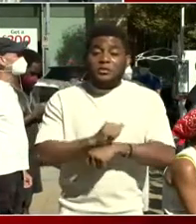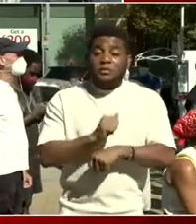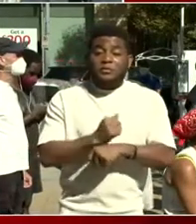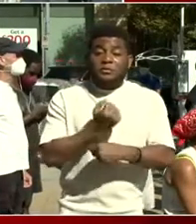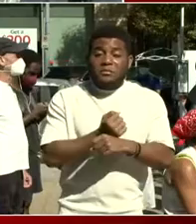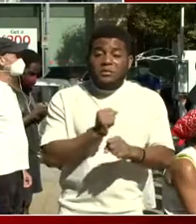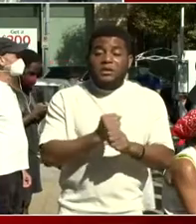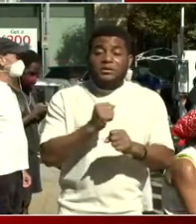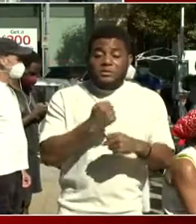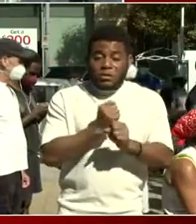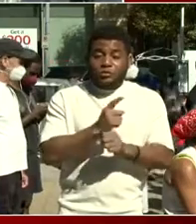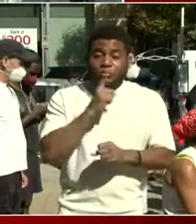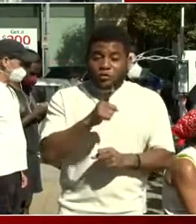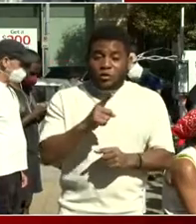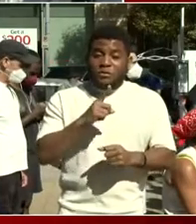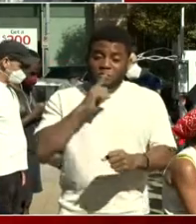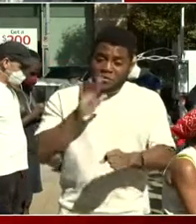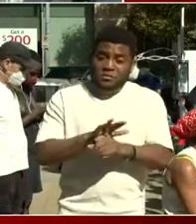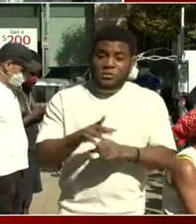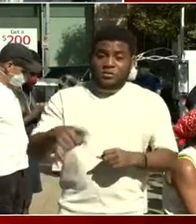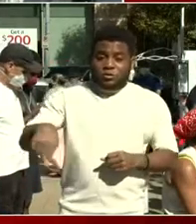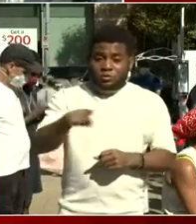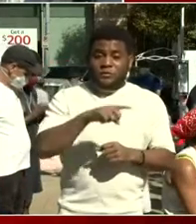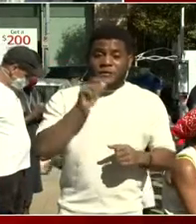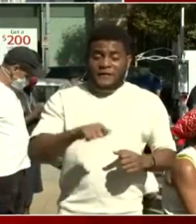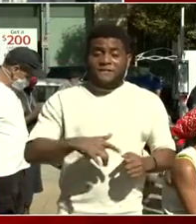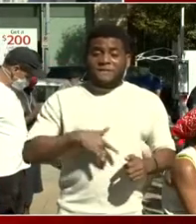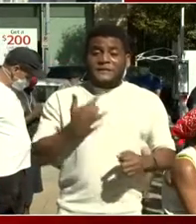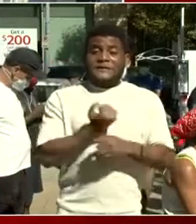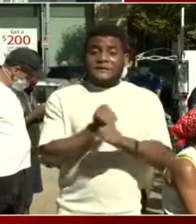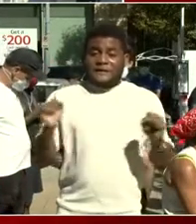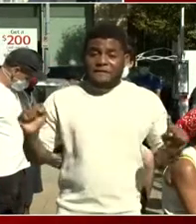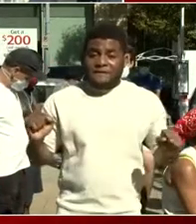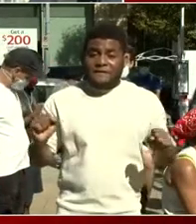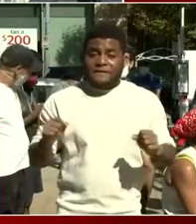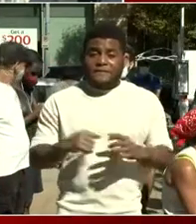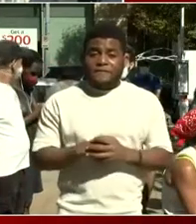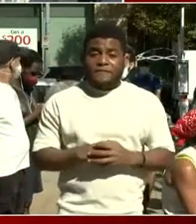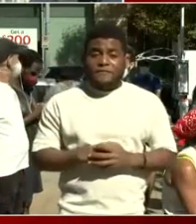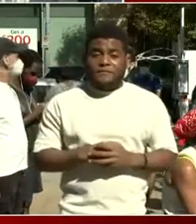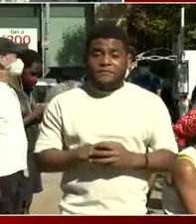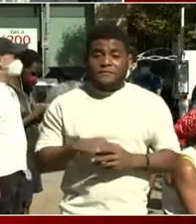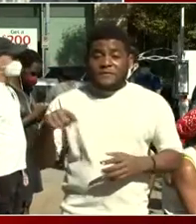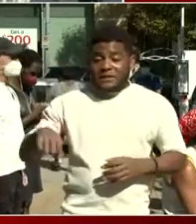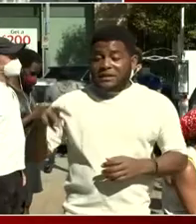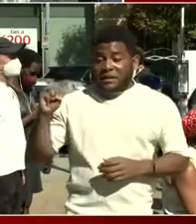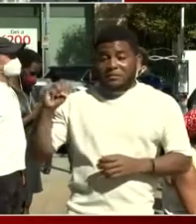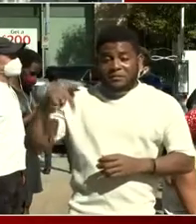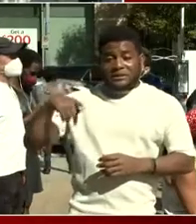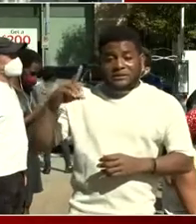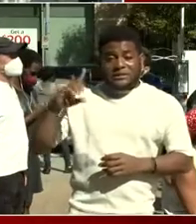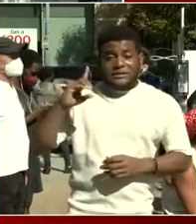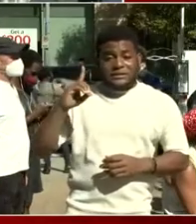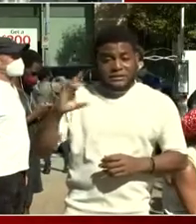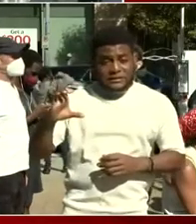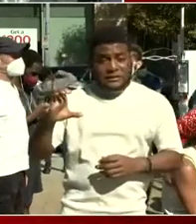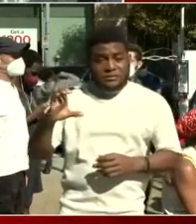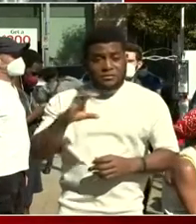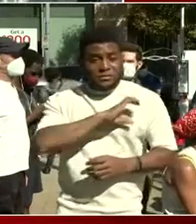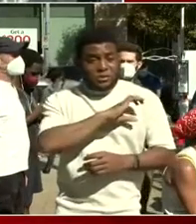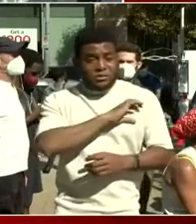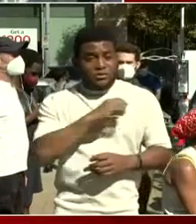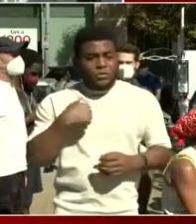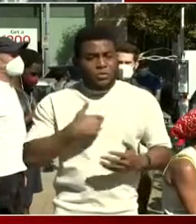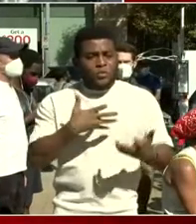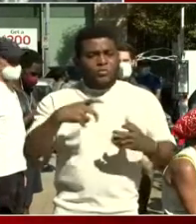safe, and that we do everything that we can possibly do as the Metropolitan Police Department to bring about that for the residents there in that area. Now, I think the